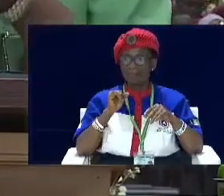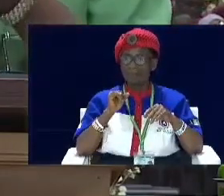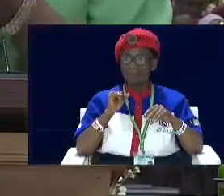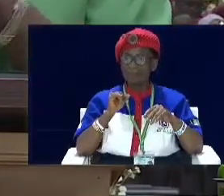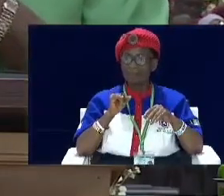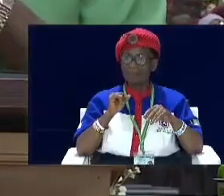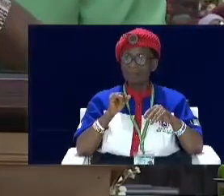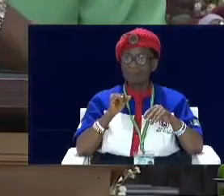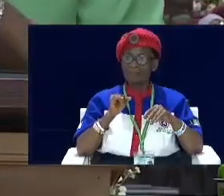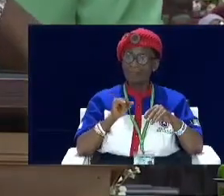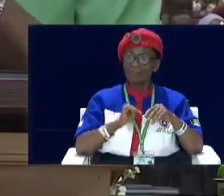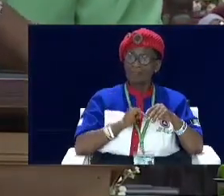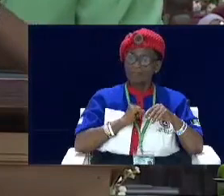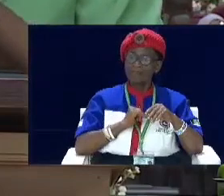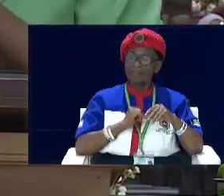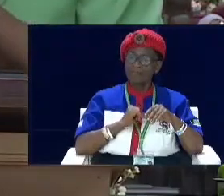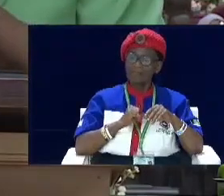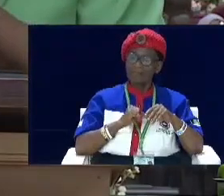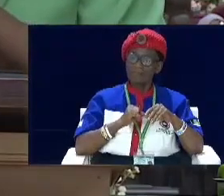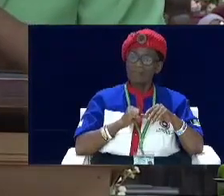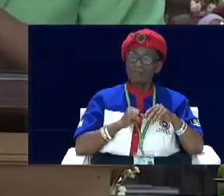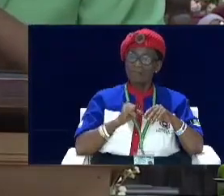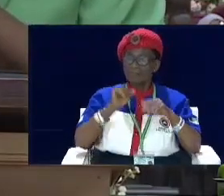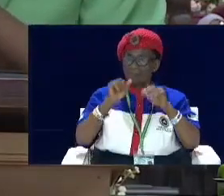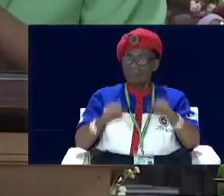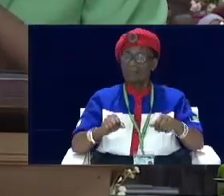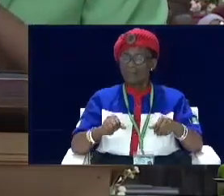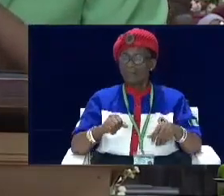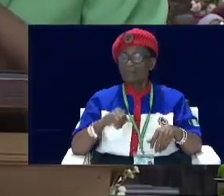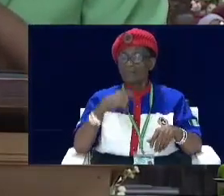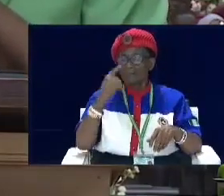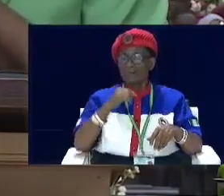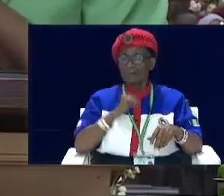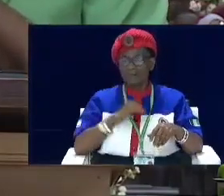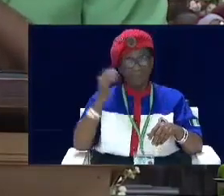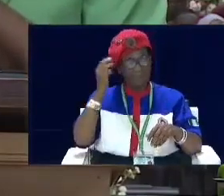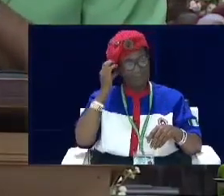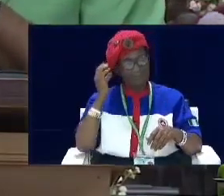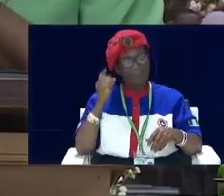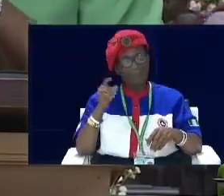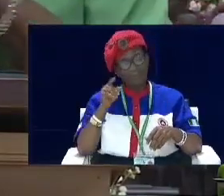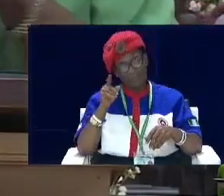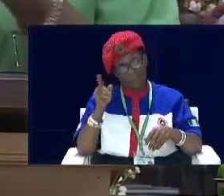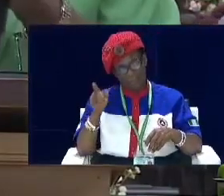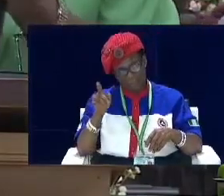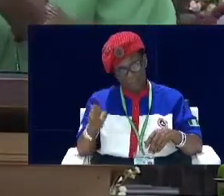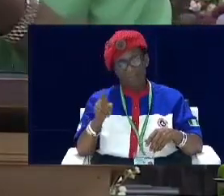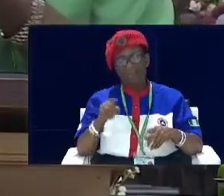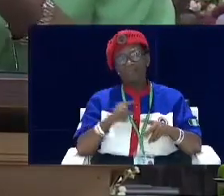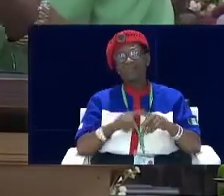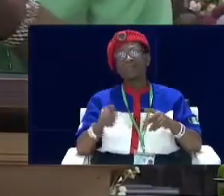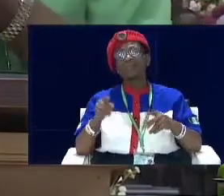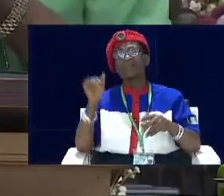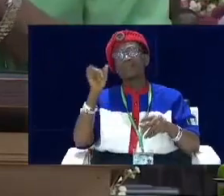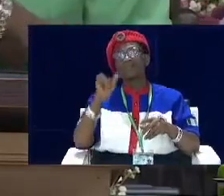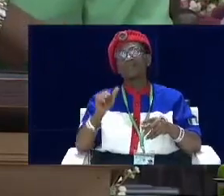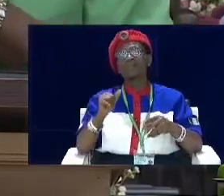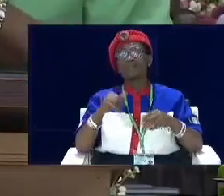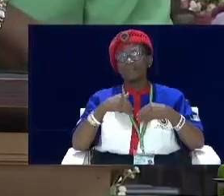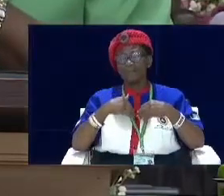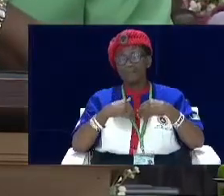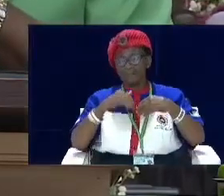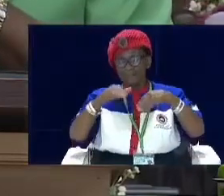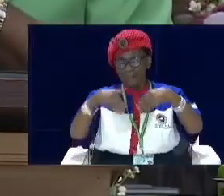I said I heard you, but I don't know. Mo gbọ́ yín o, ṣùgbọ́n tẹ̀ ń wí tọ̀. And they gave reasons. Wọ́n sì